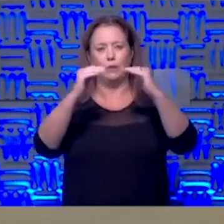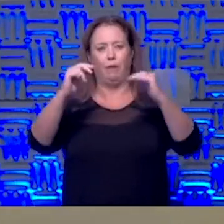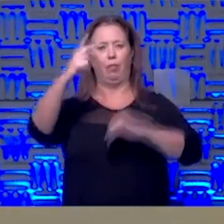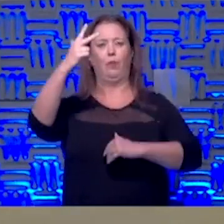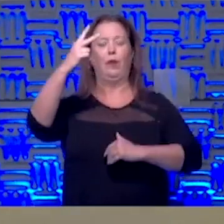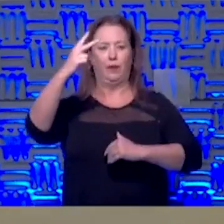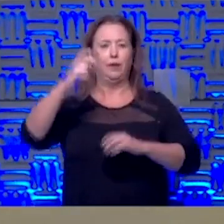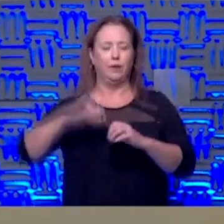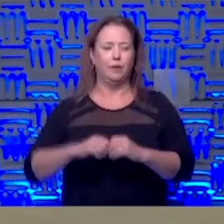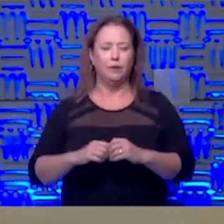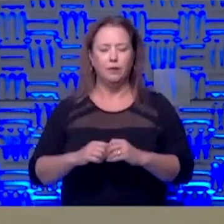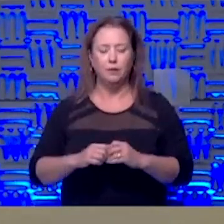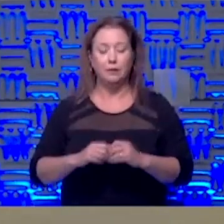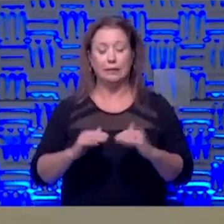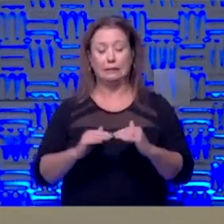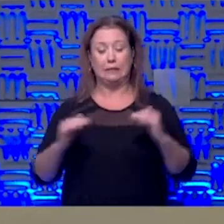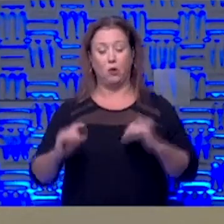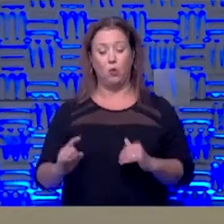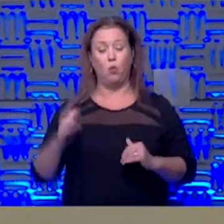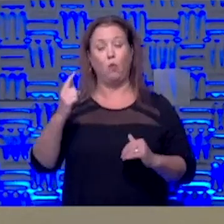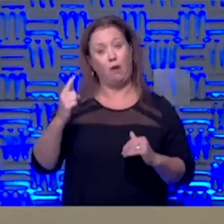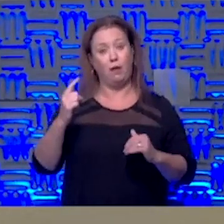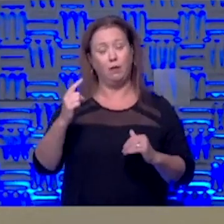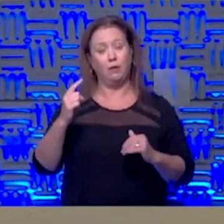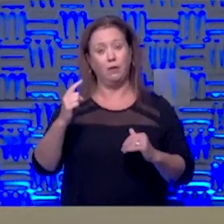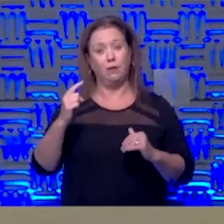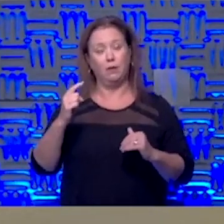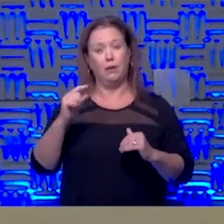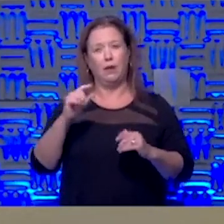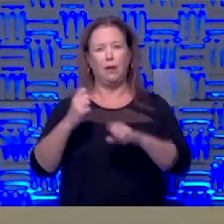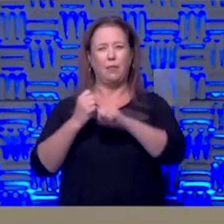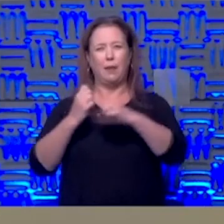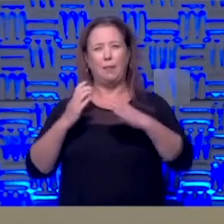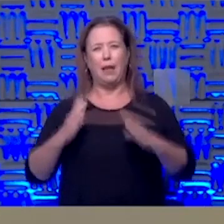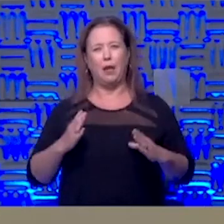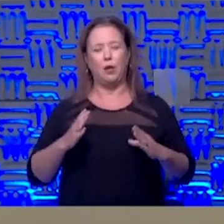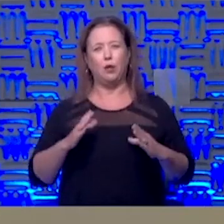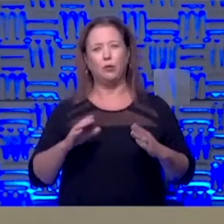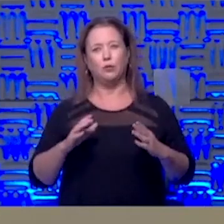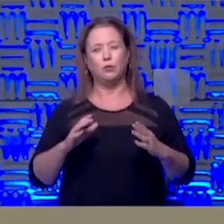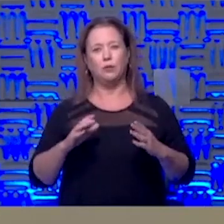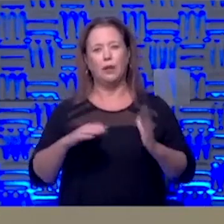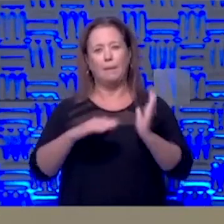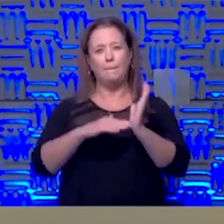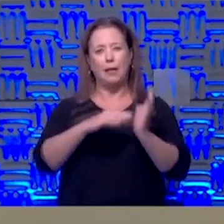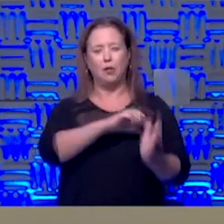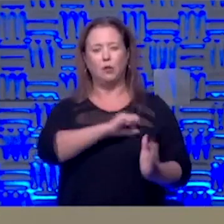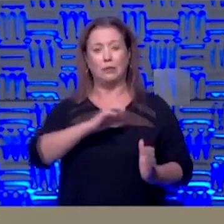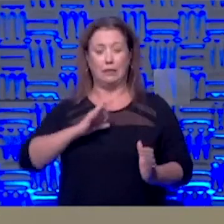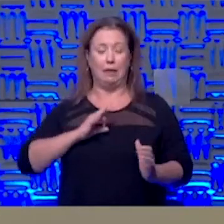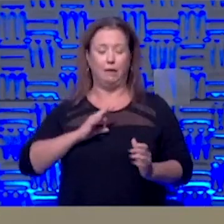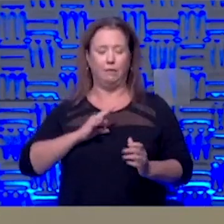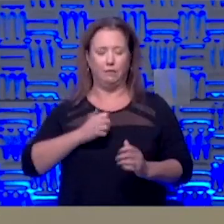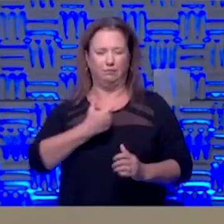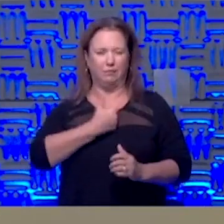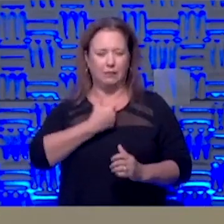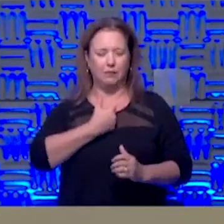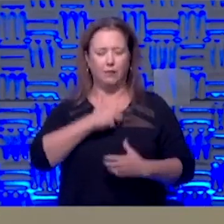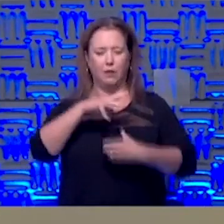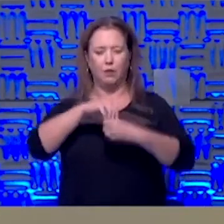3. Tier 1 are the players, the medical staff, including myself,